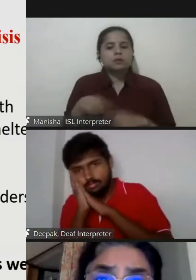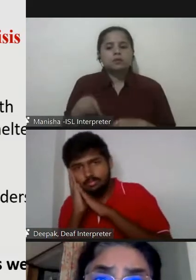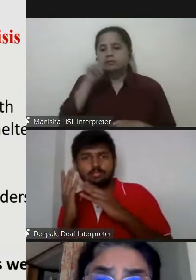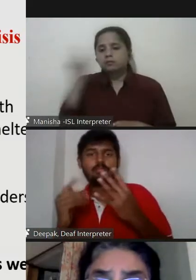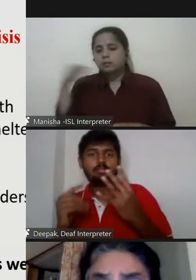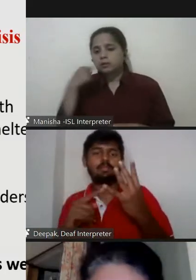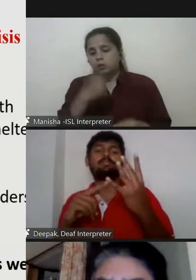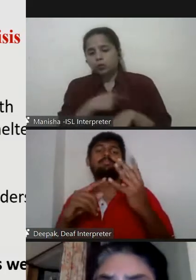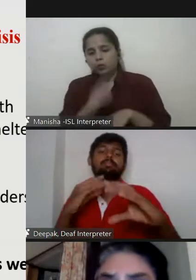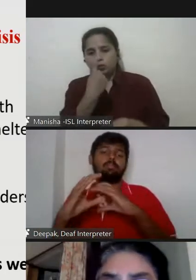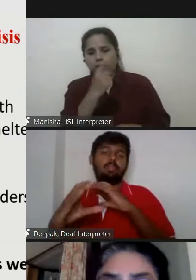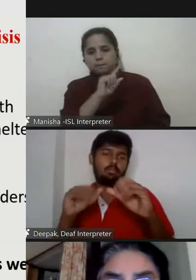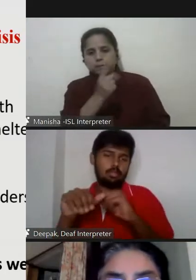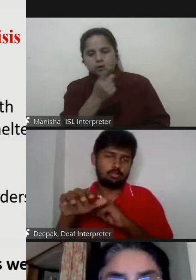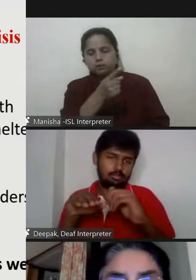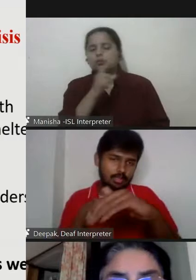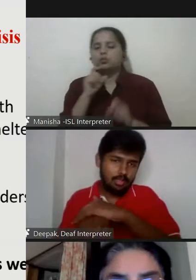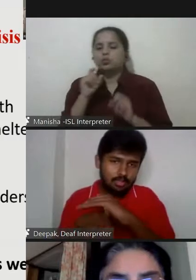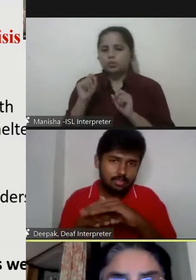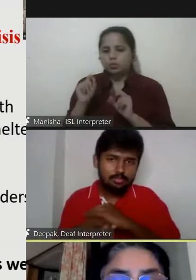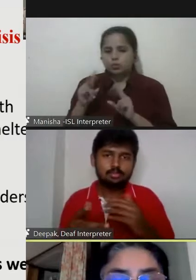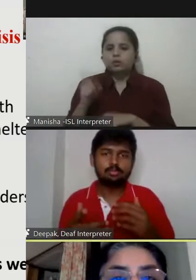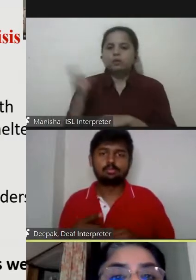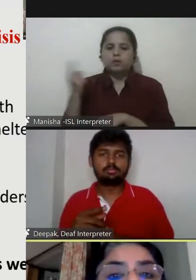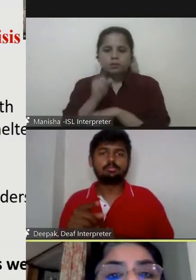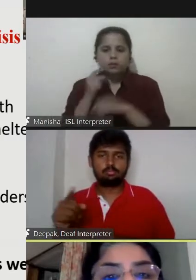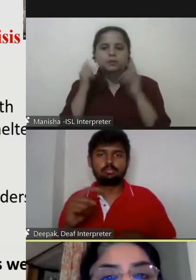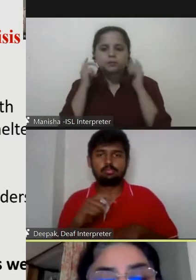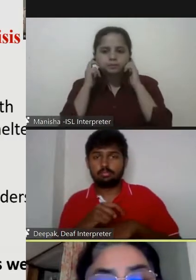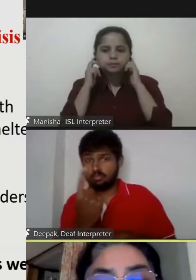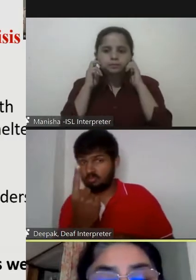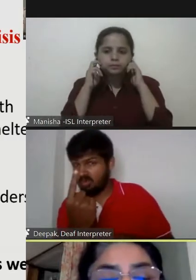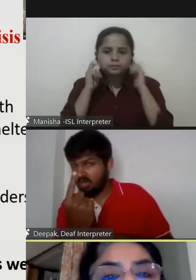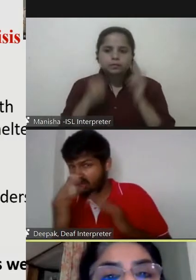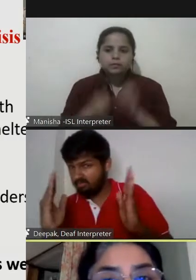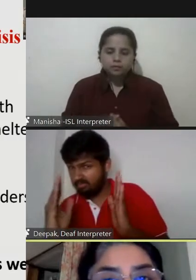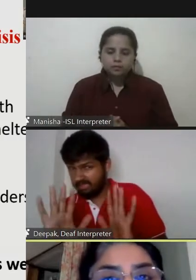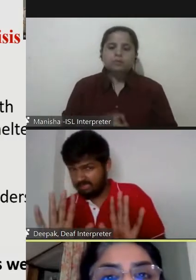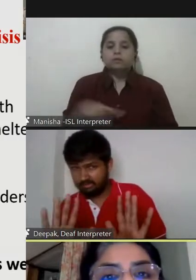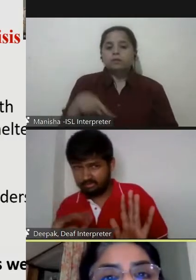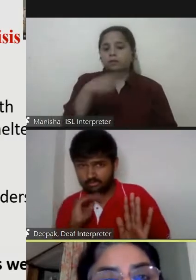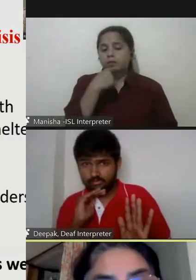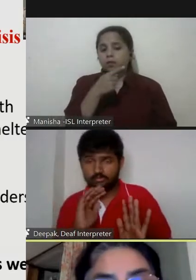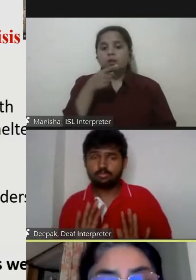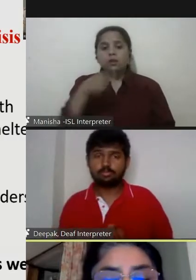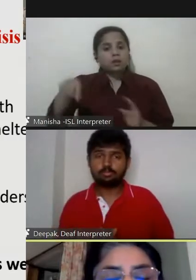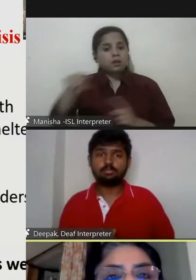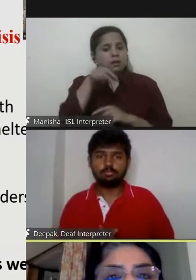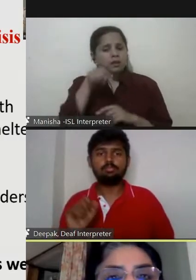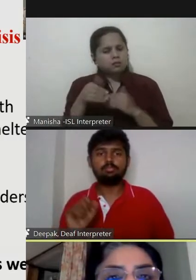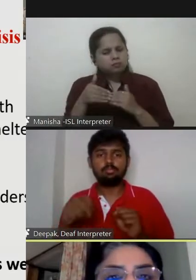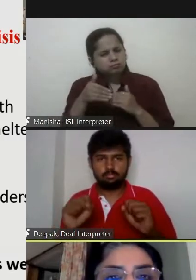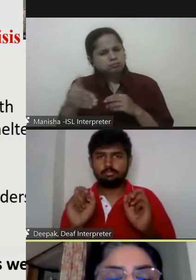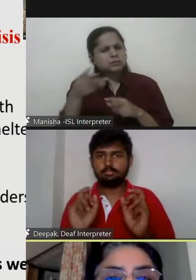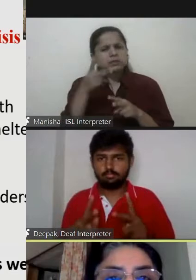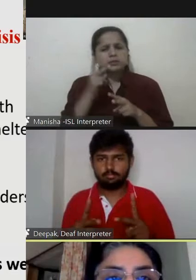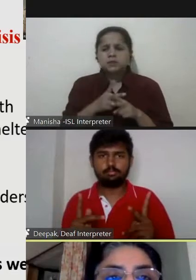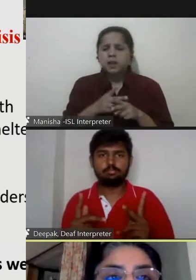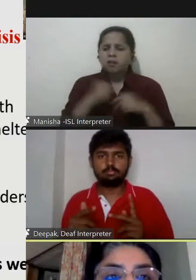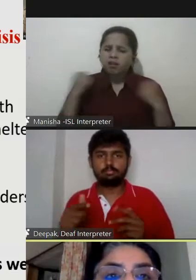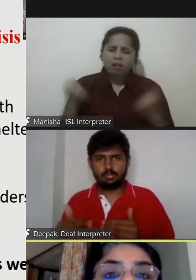minute. counseling. Okay. You have one. All right. All these were able to continue despite the fact